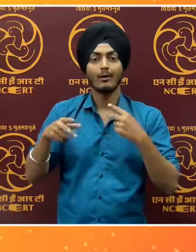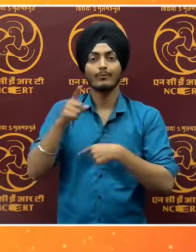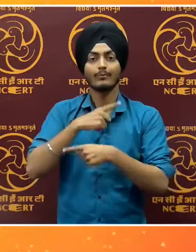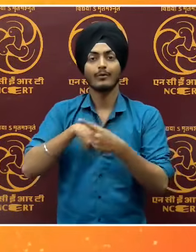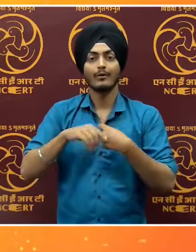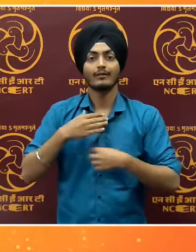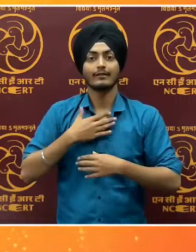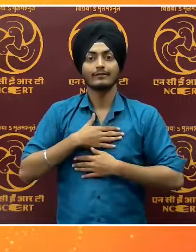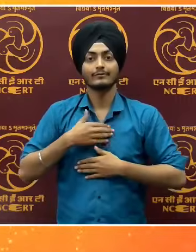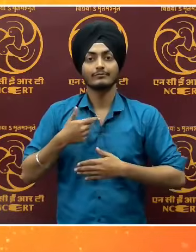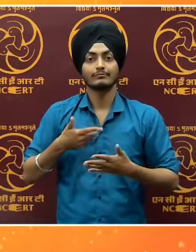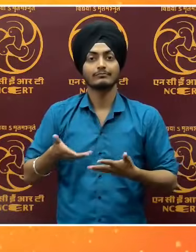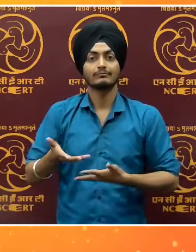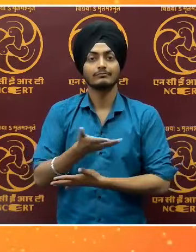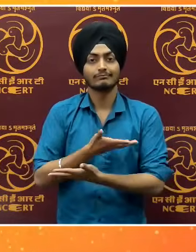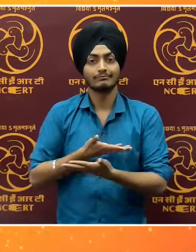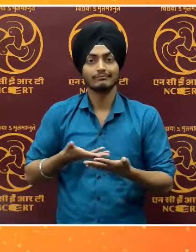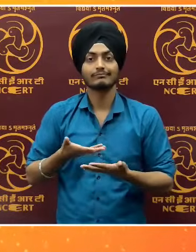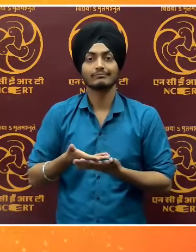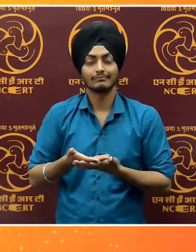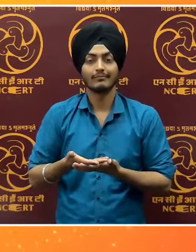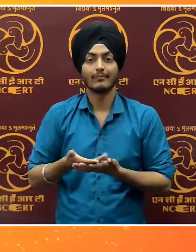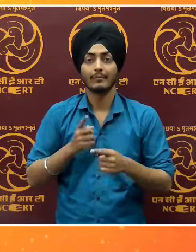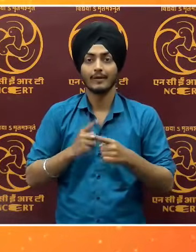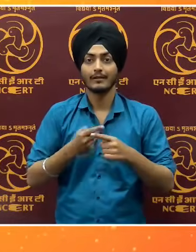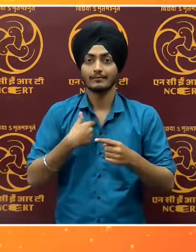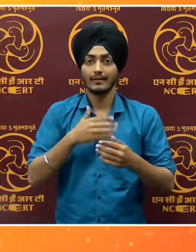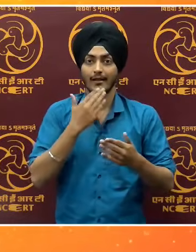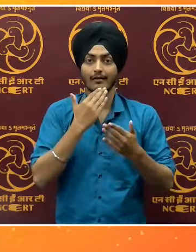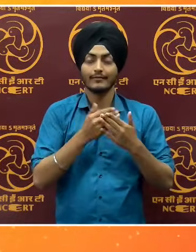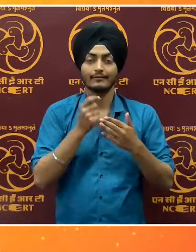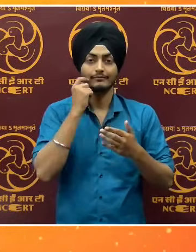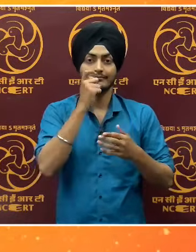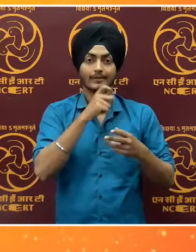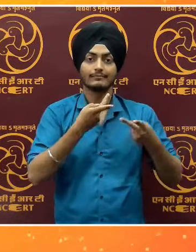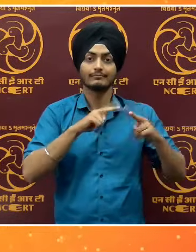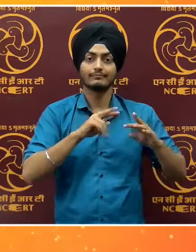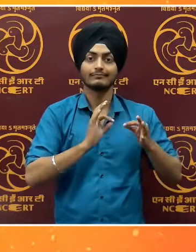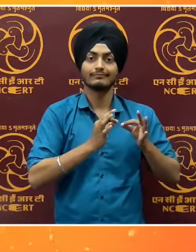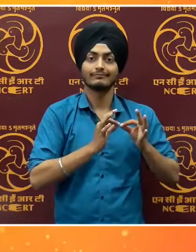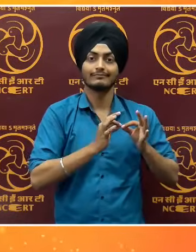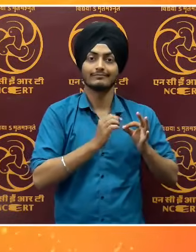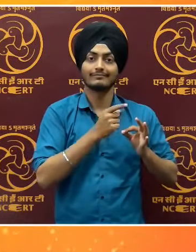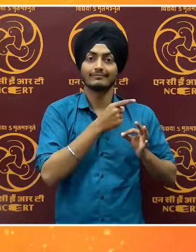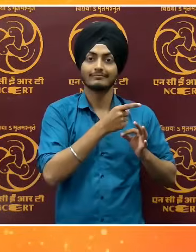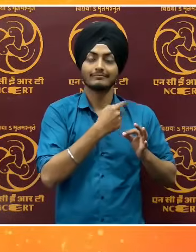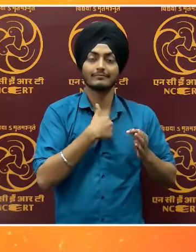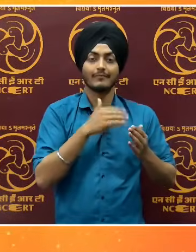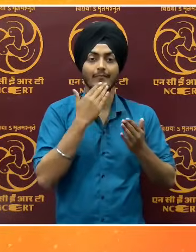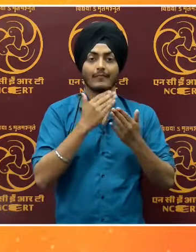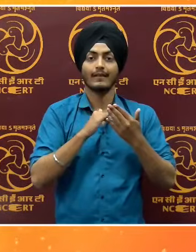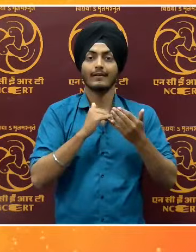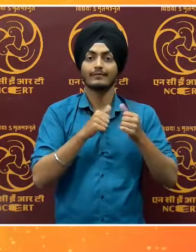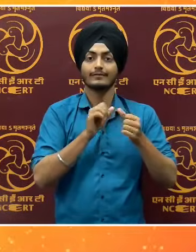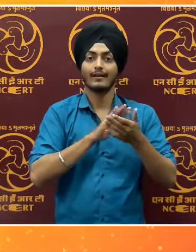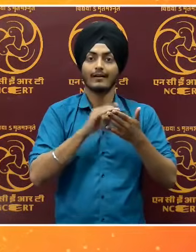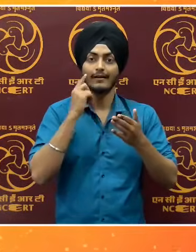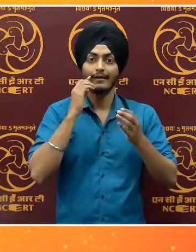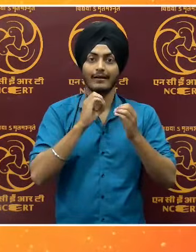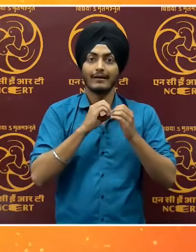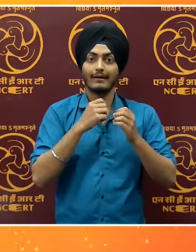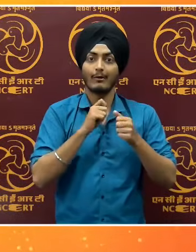enjoyed this conversation, and I would also like to thank our sign language interpreter, Sahib. Thank you for interpreting each and every